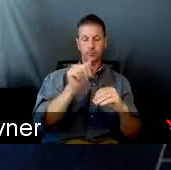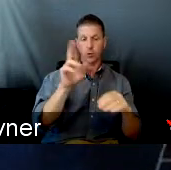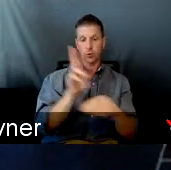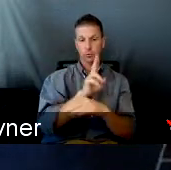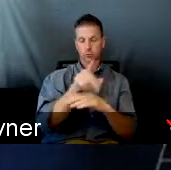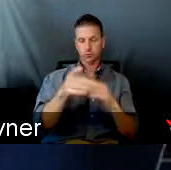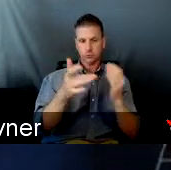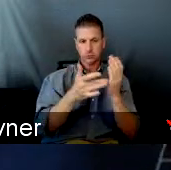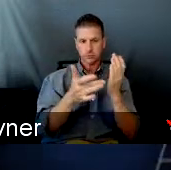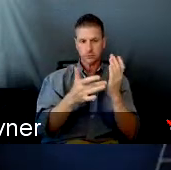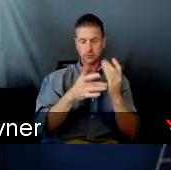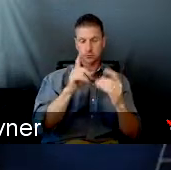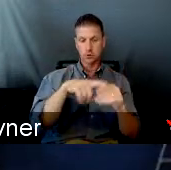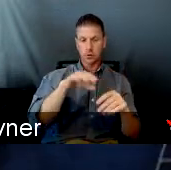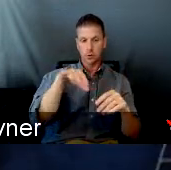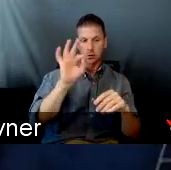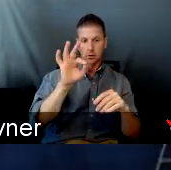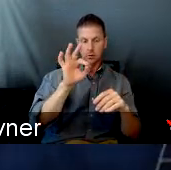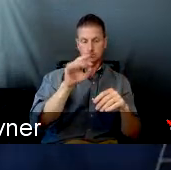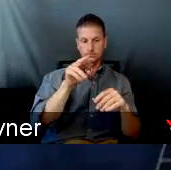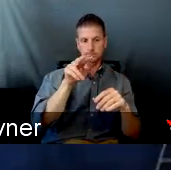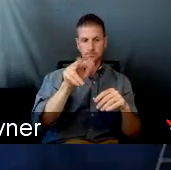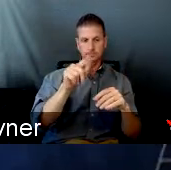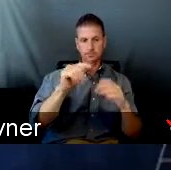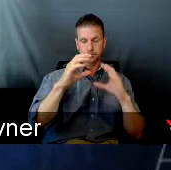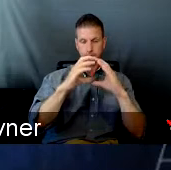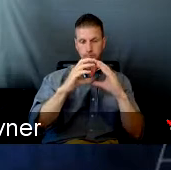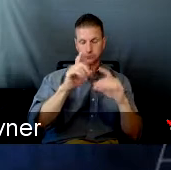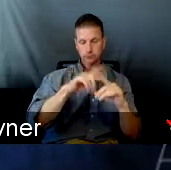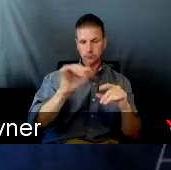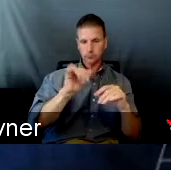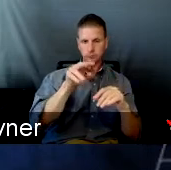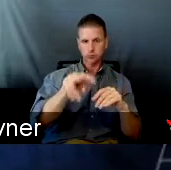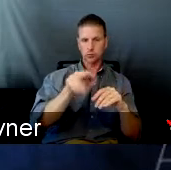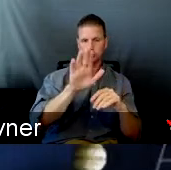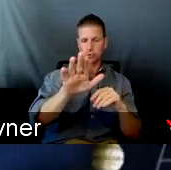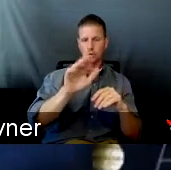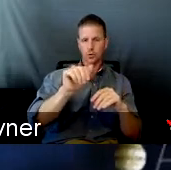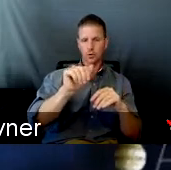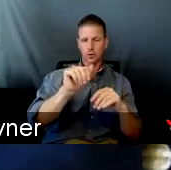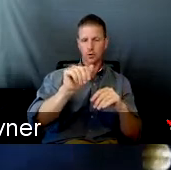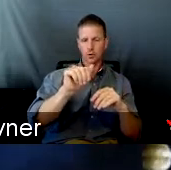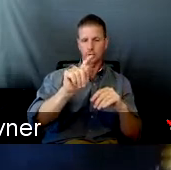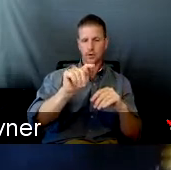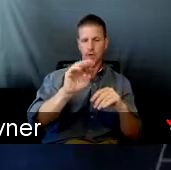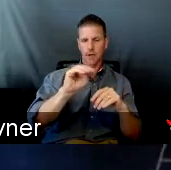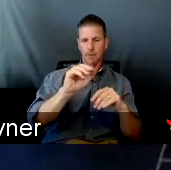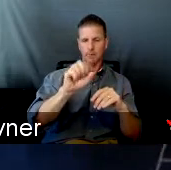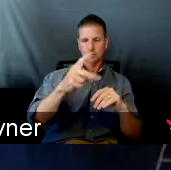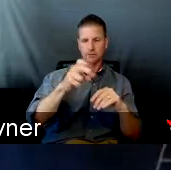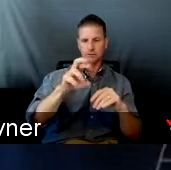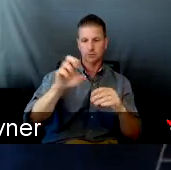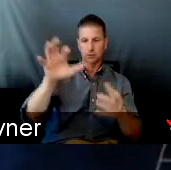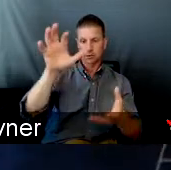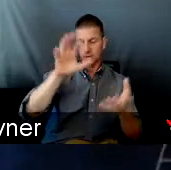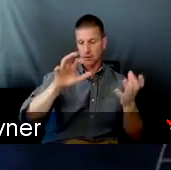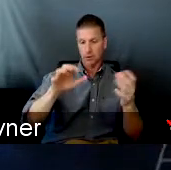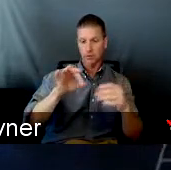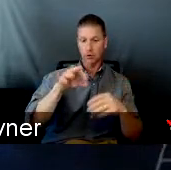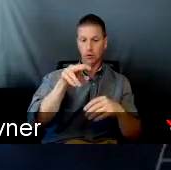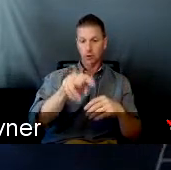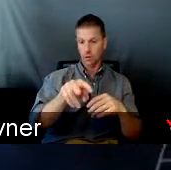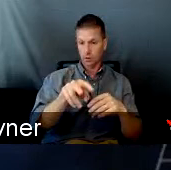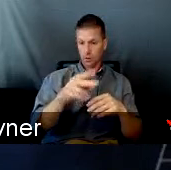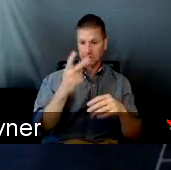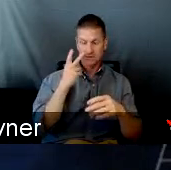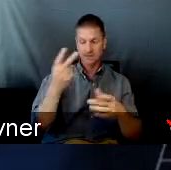to not only discover and look at planets, but to also look at their atmospheres. So if you click again, then what we